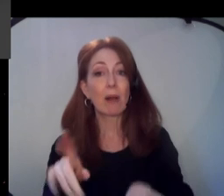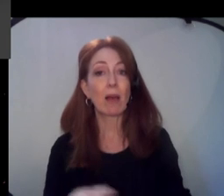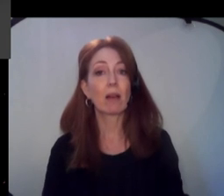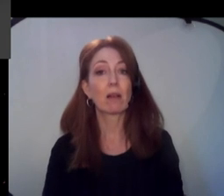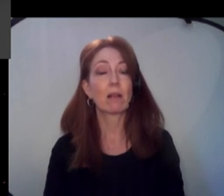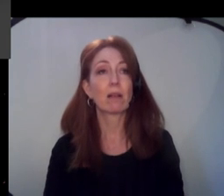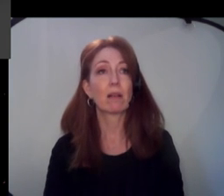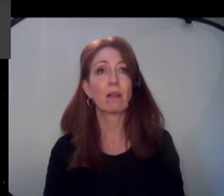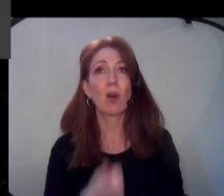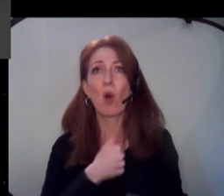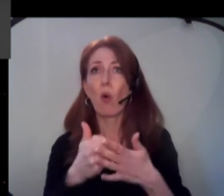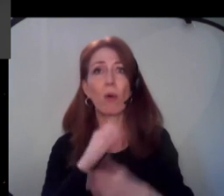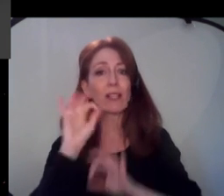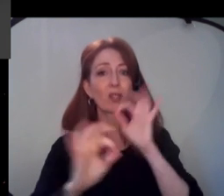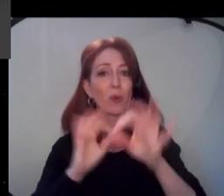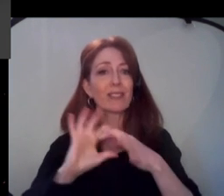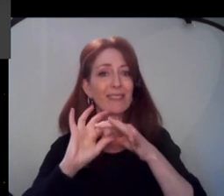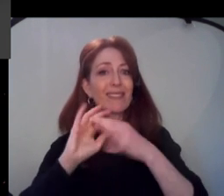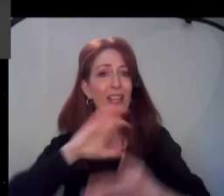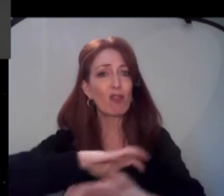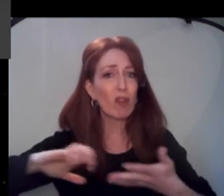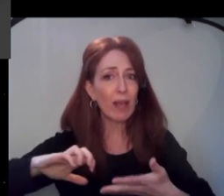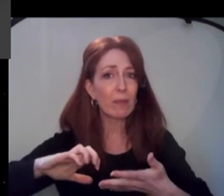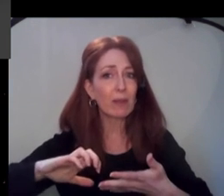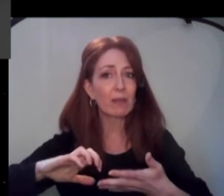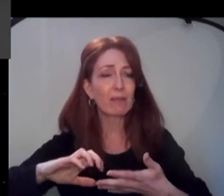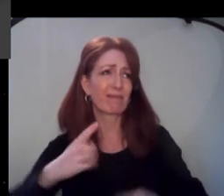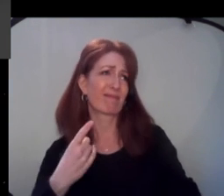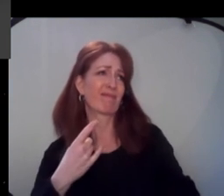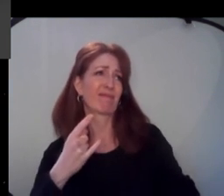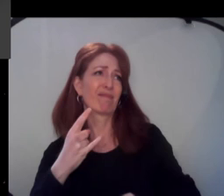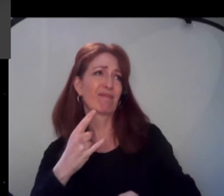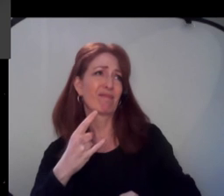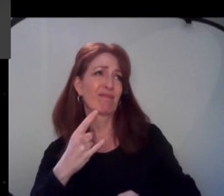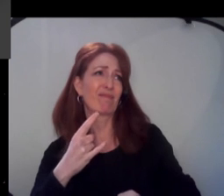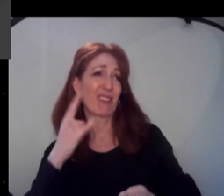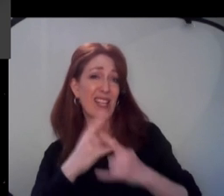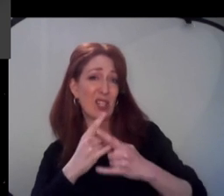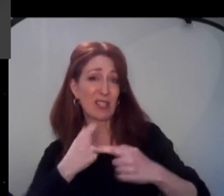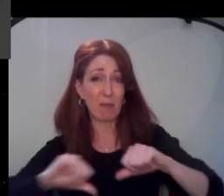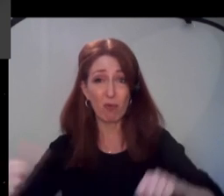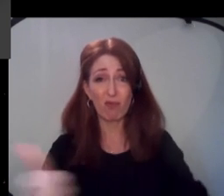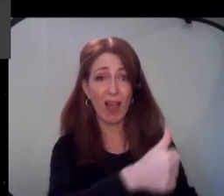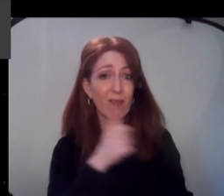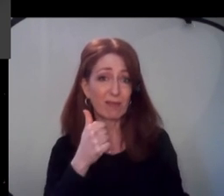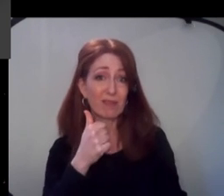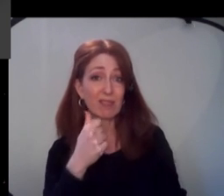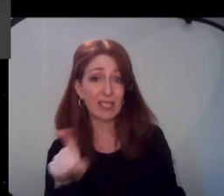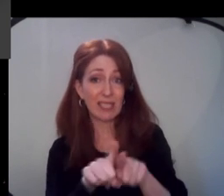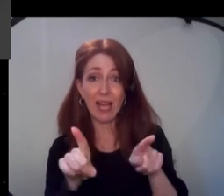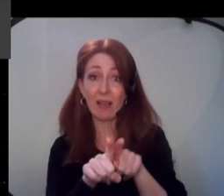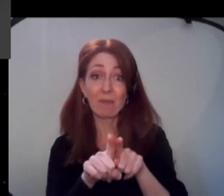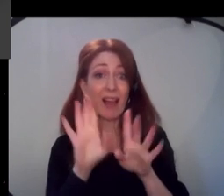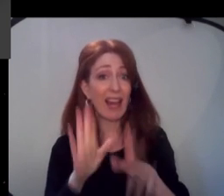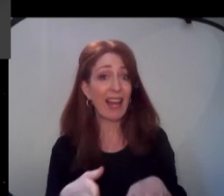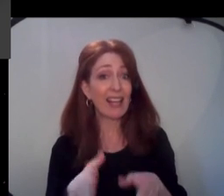rape, which is, you used to sleep around, didn't you? And that kind of allegation is still very, very